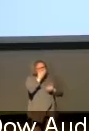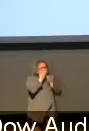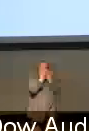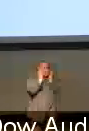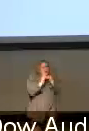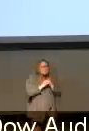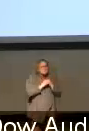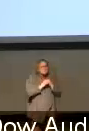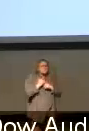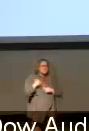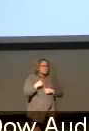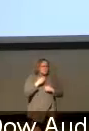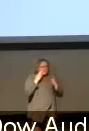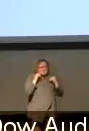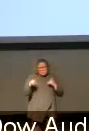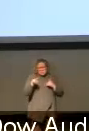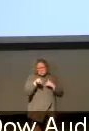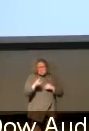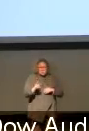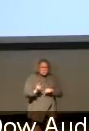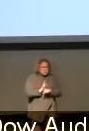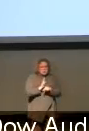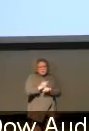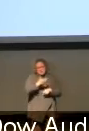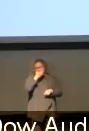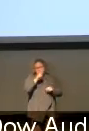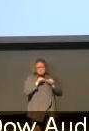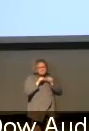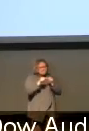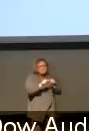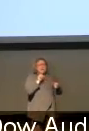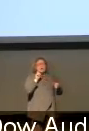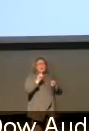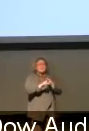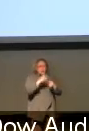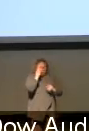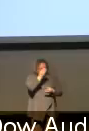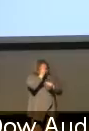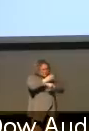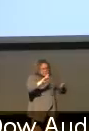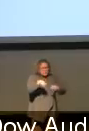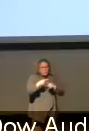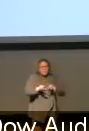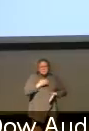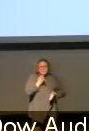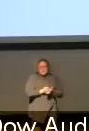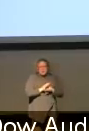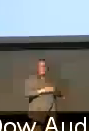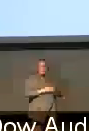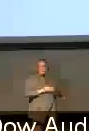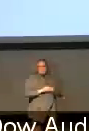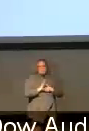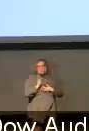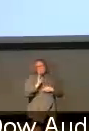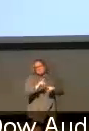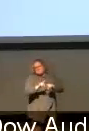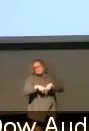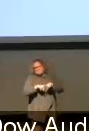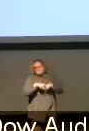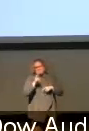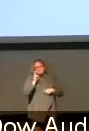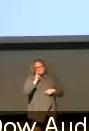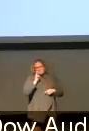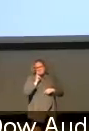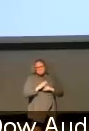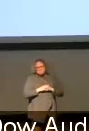further notice, and we'll make a system decision about that where we are with this crisis. We